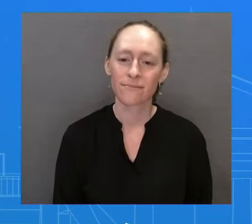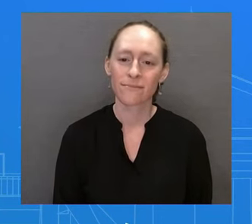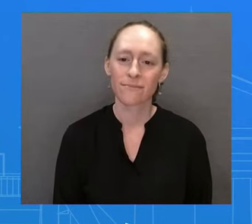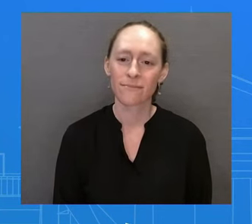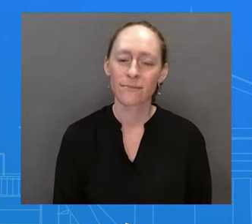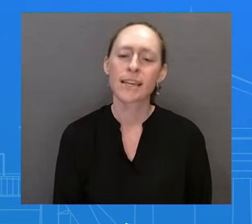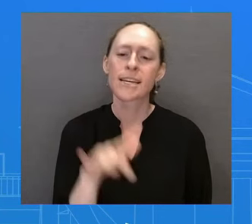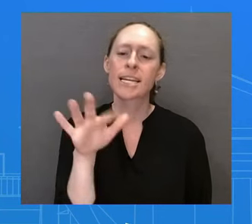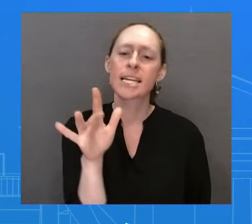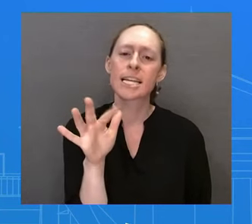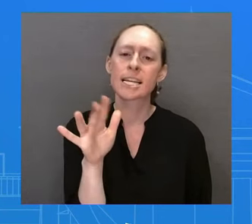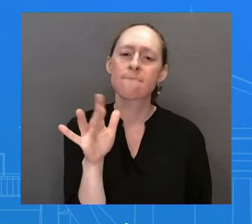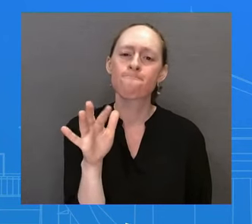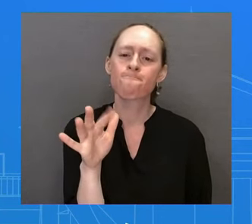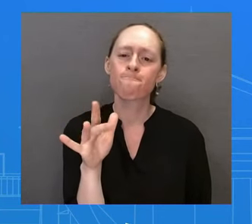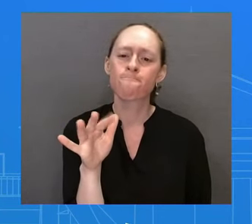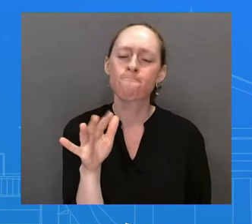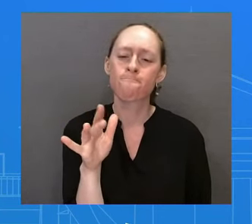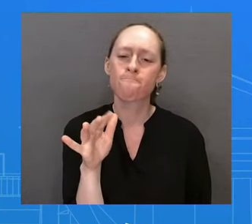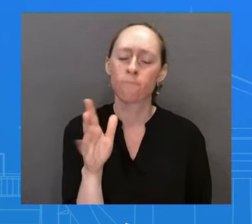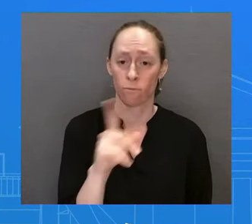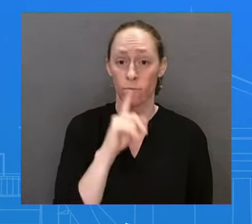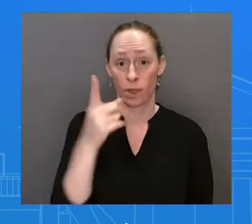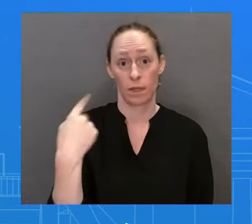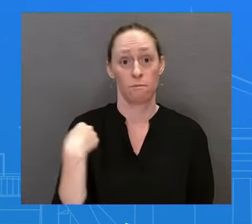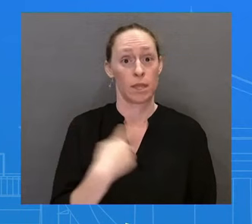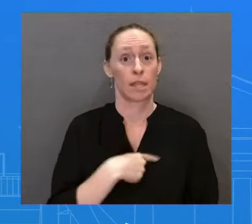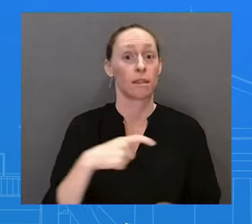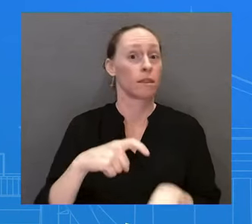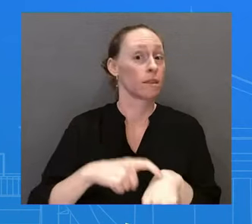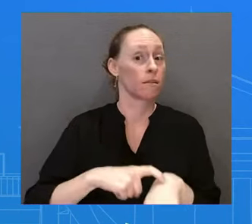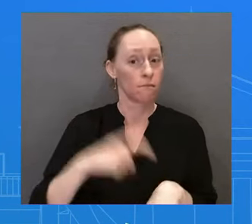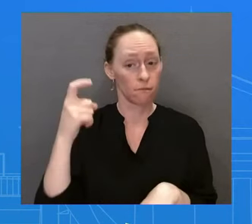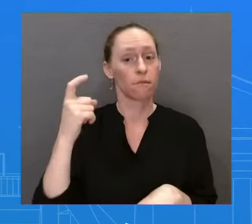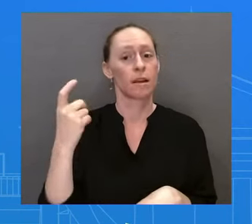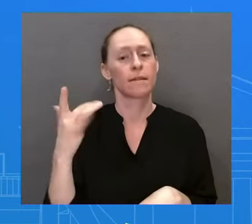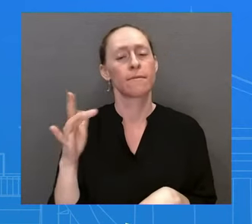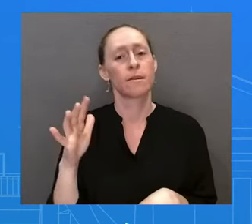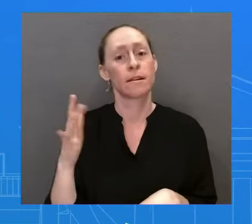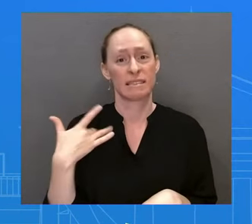been at the time the first stories appeared.